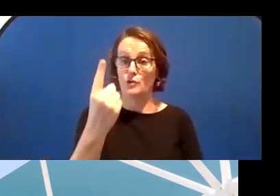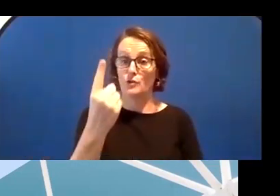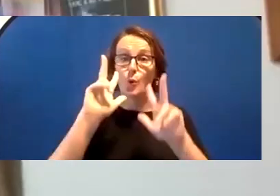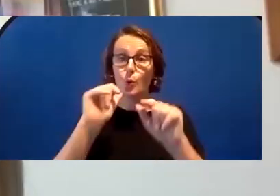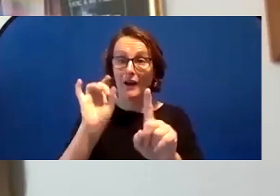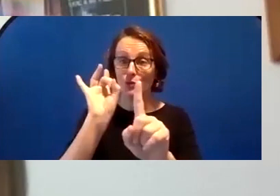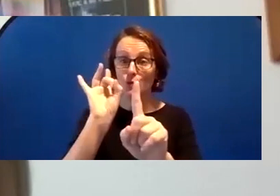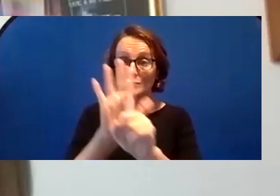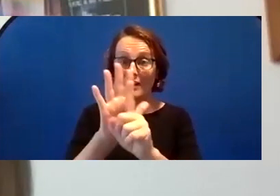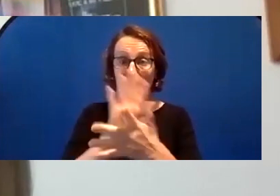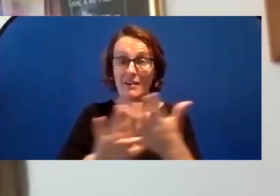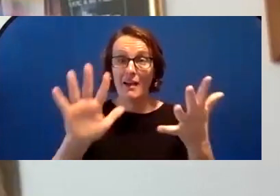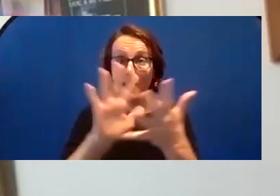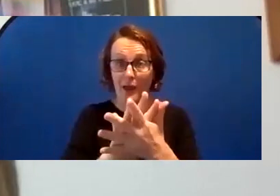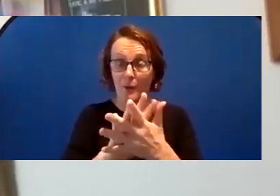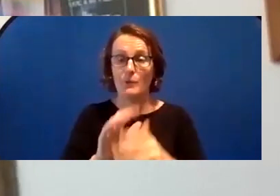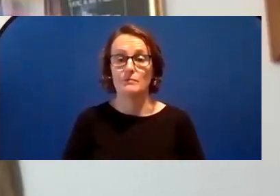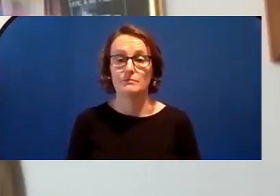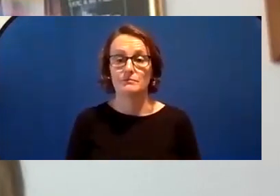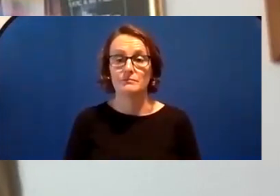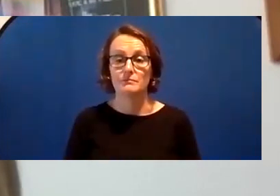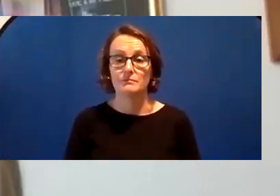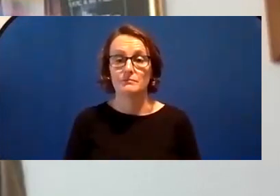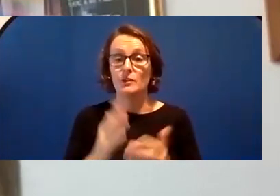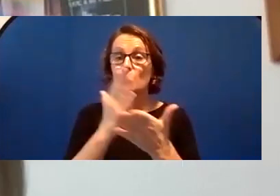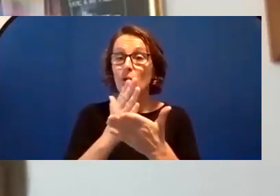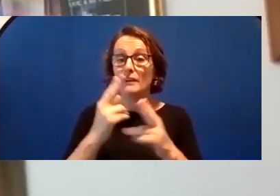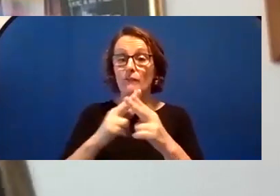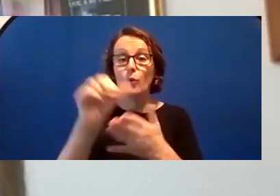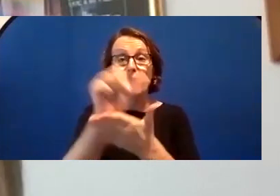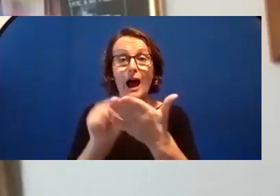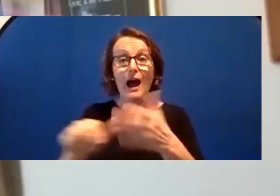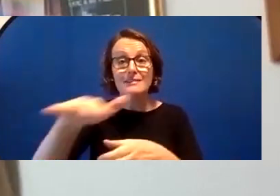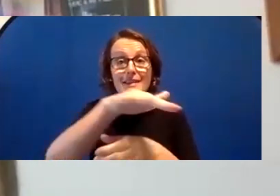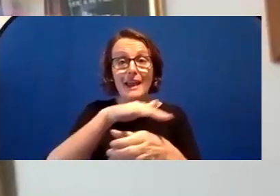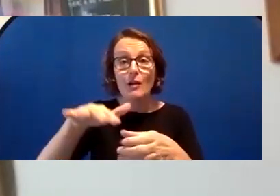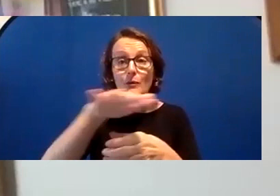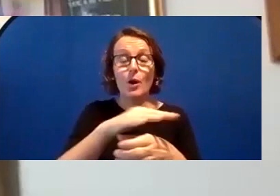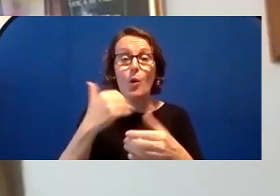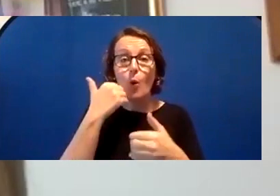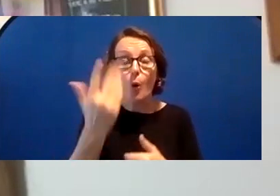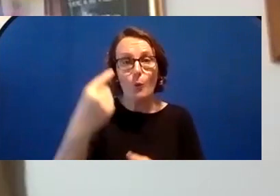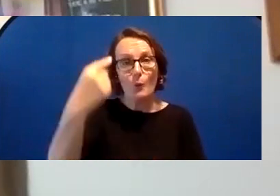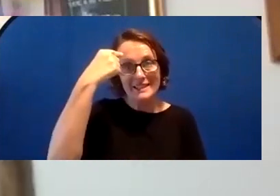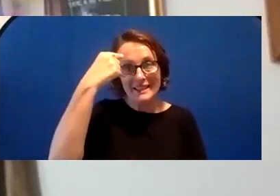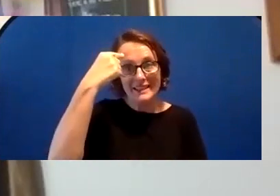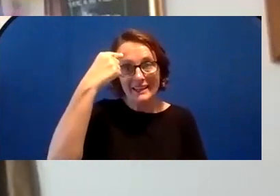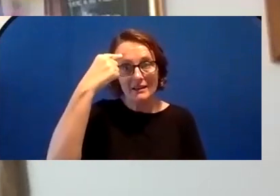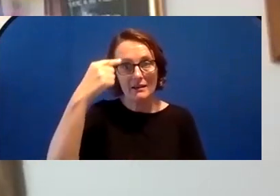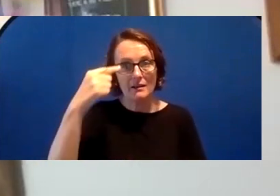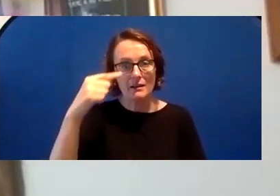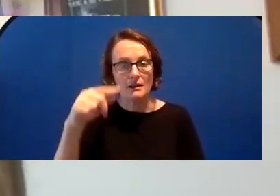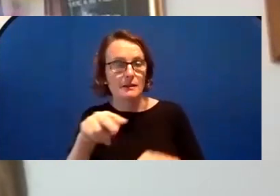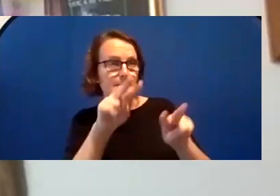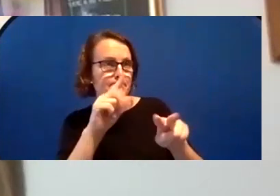ourselves. Our default position in the arts is almost instantly to look to others, to look to how we can